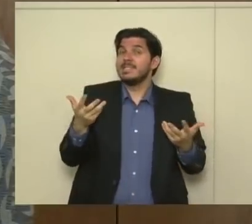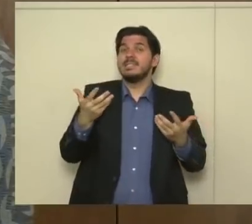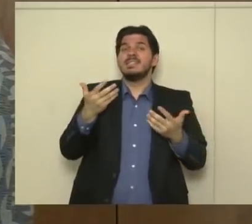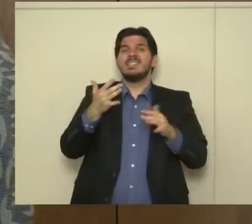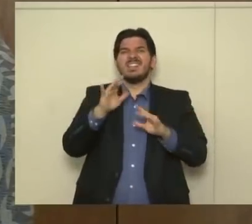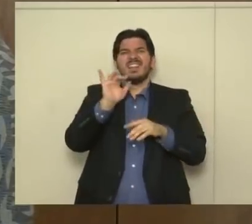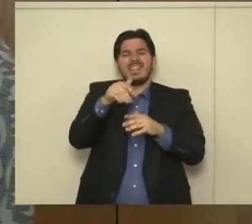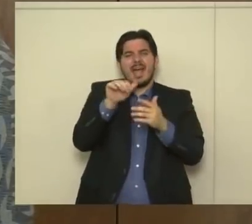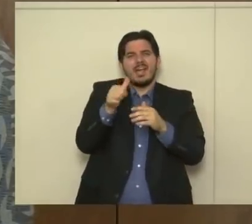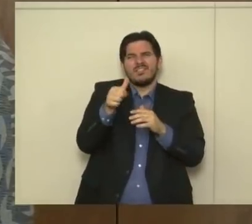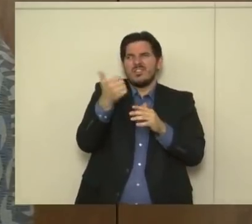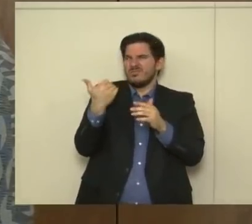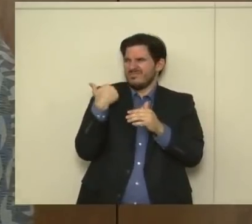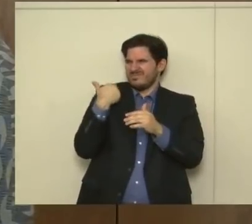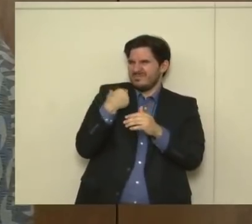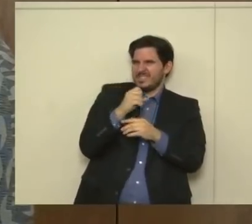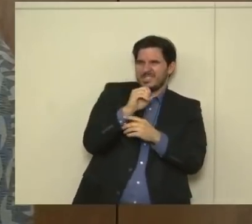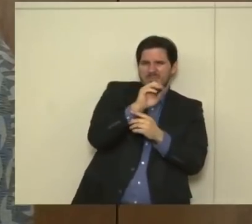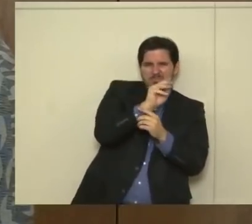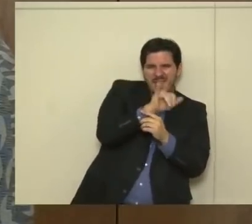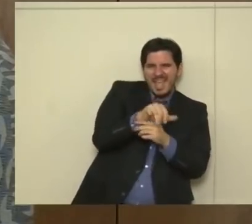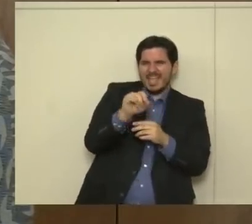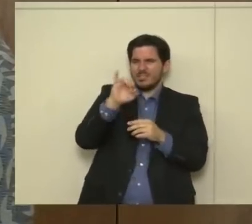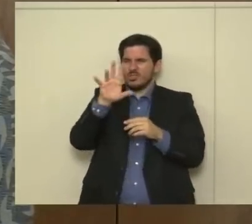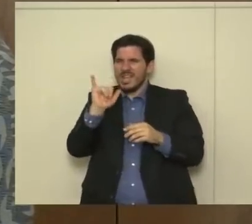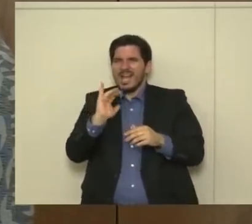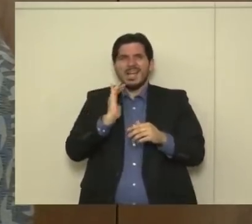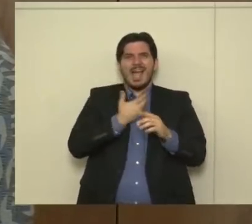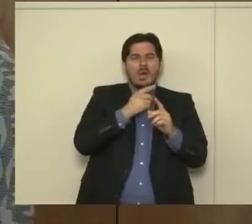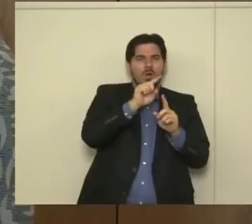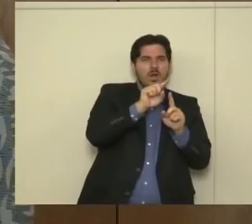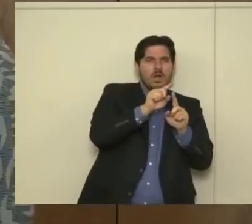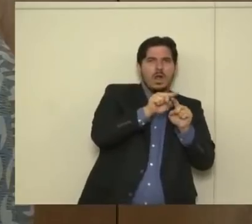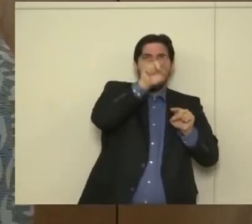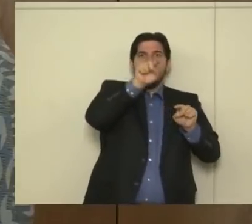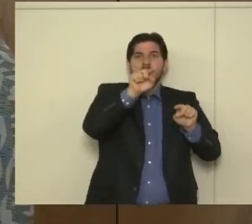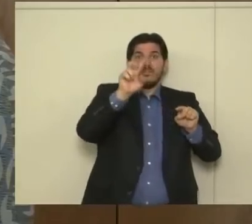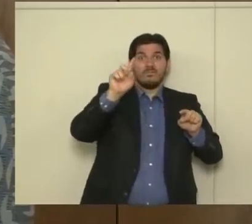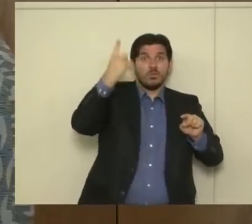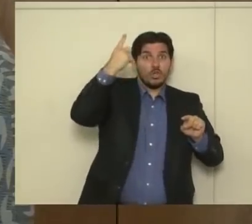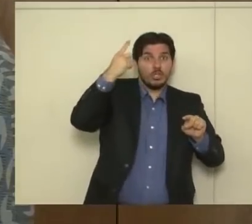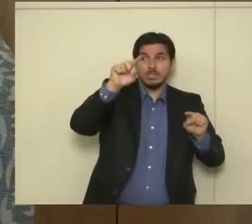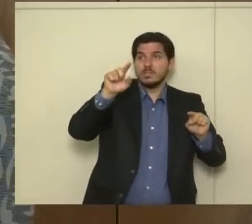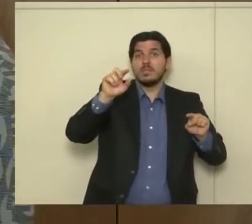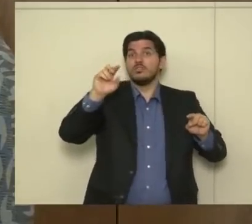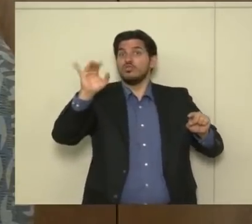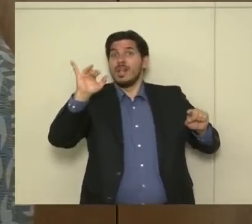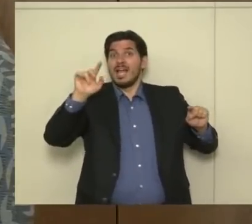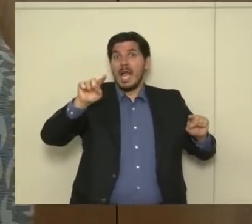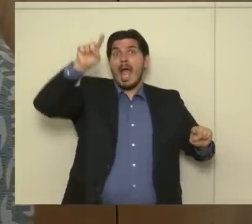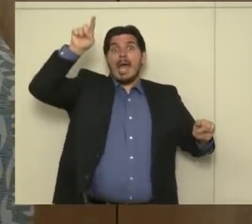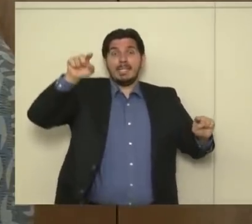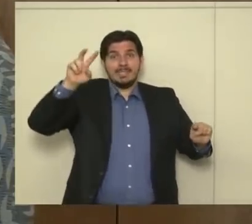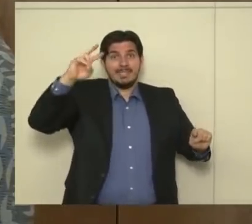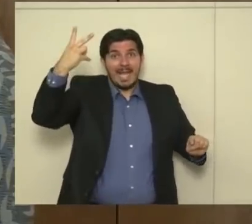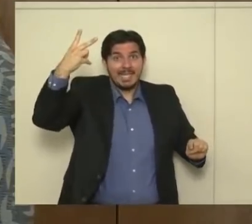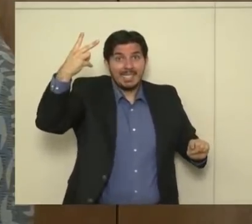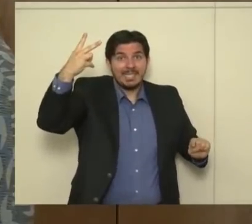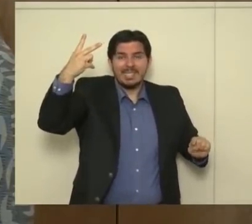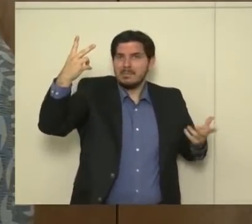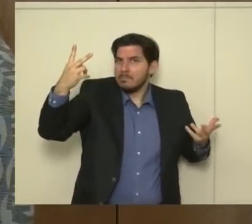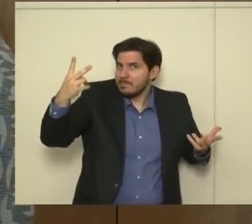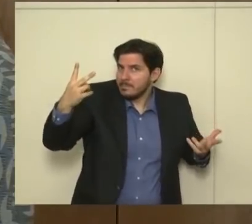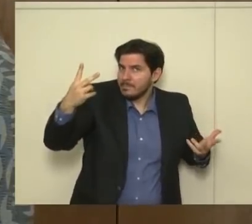was or May and July, where those are two, first wave, second wave. Is the fall really going to be that bad?